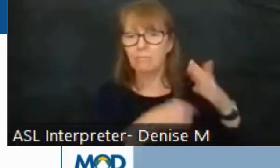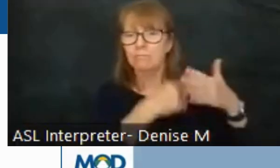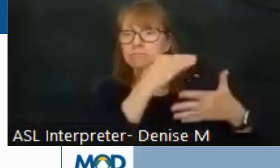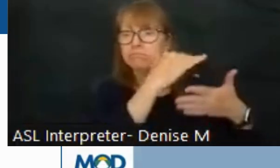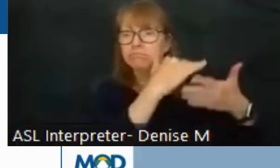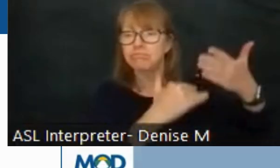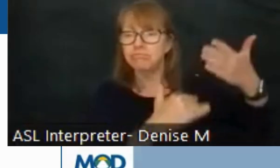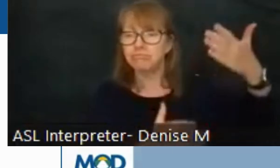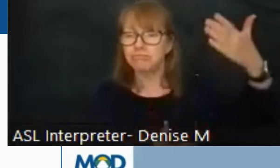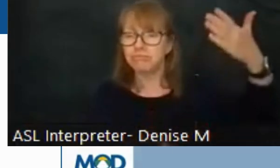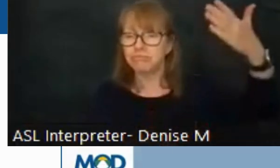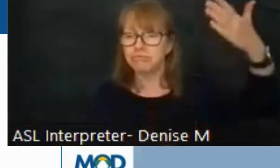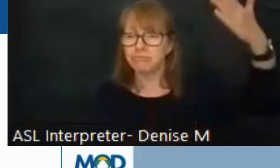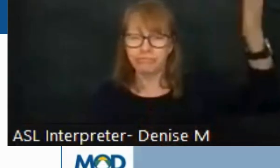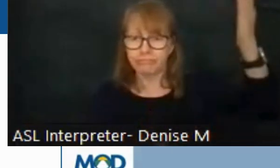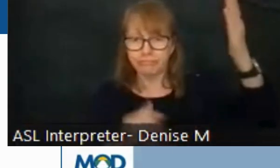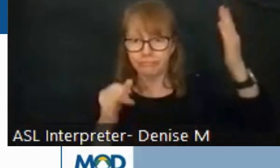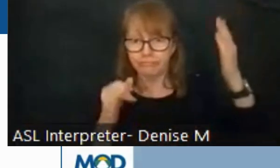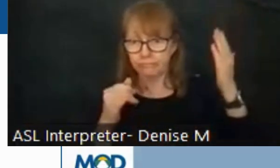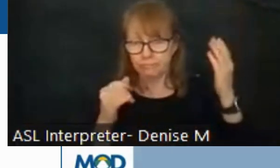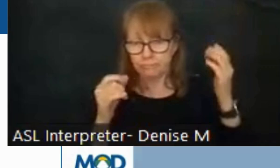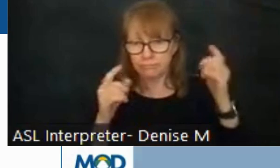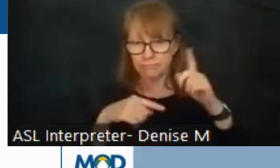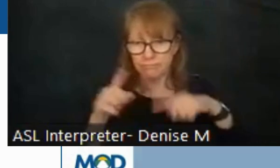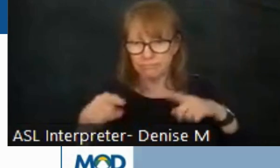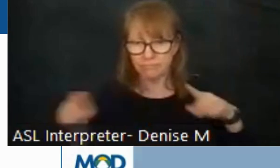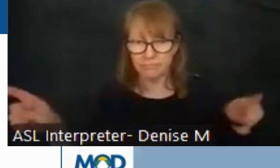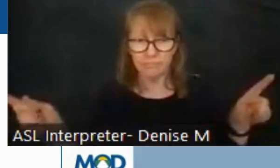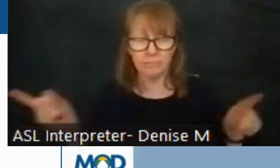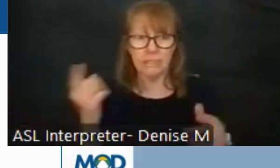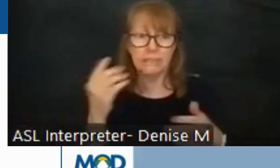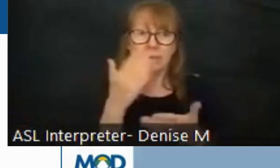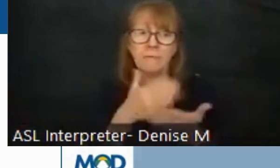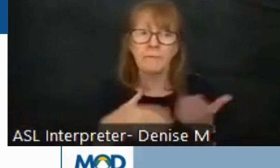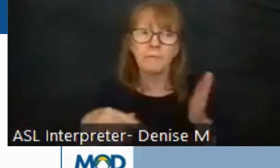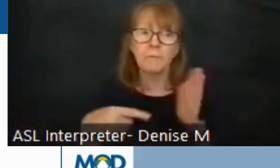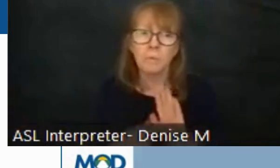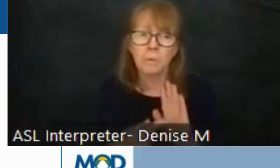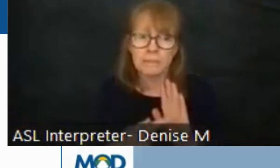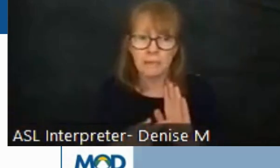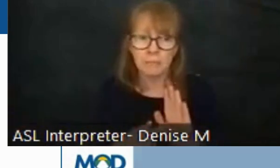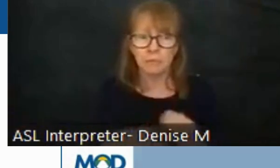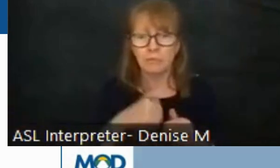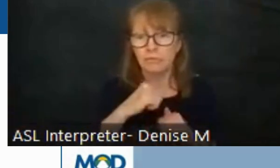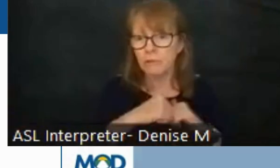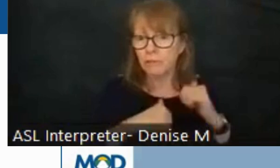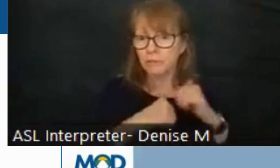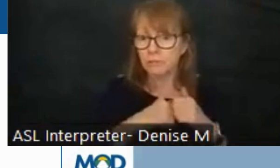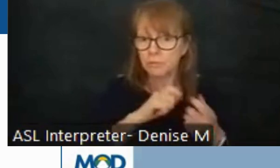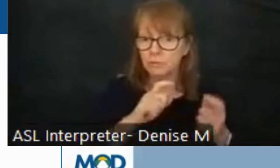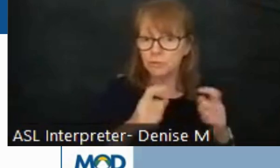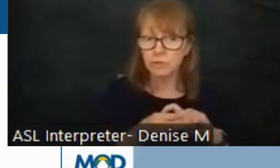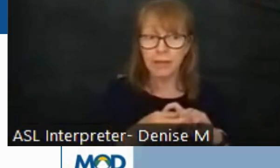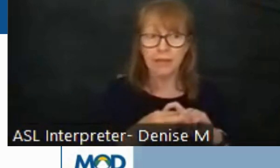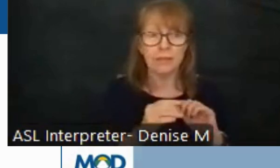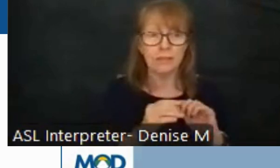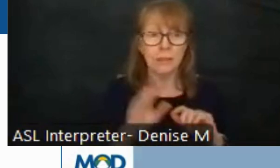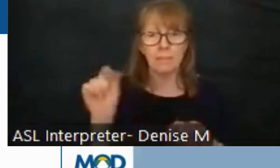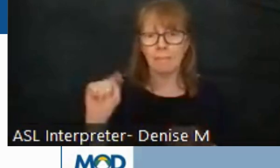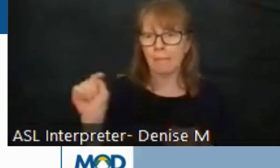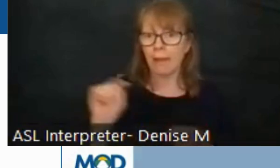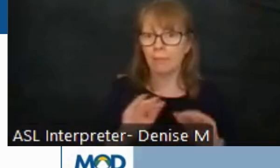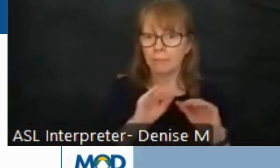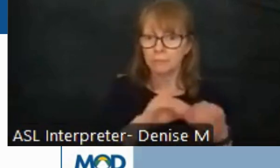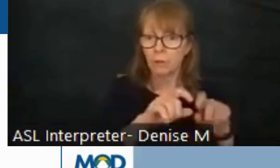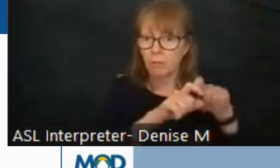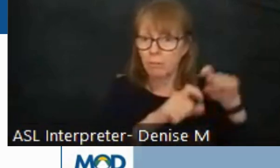examples. The reasonable modification examples we have here are structural changes, installing a grab bar in a bathroom,